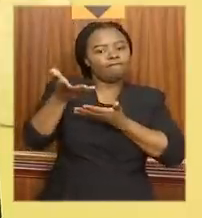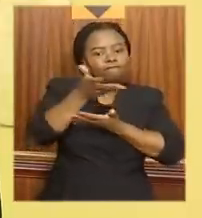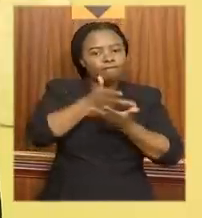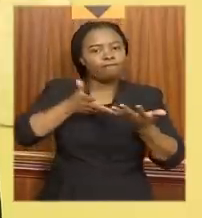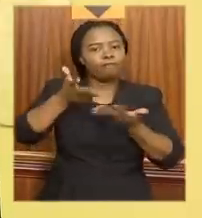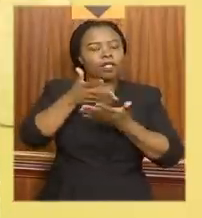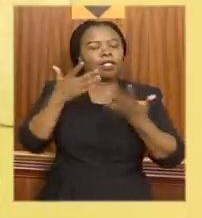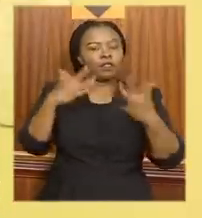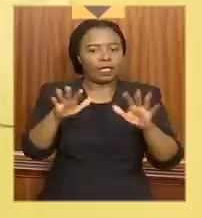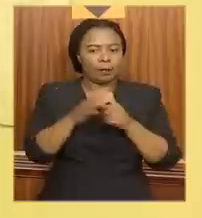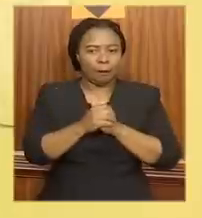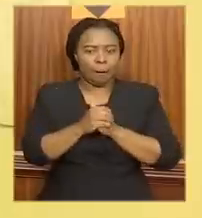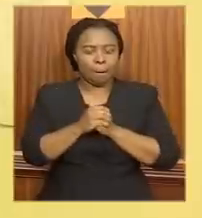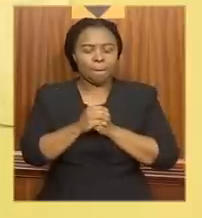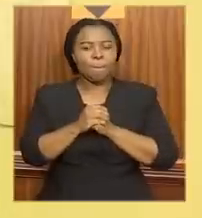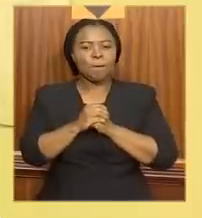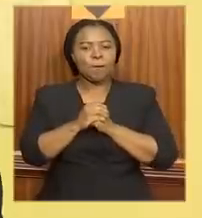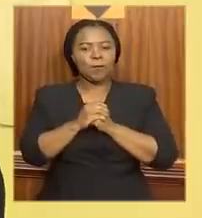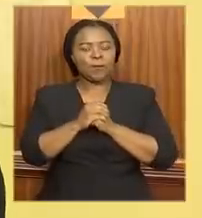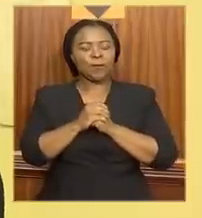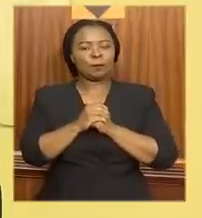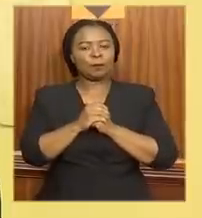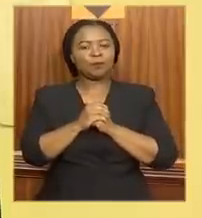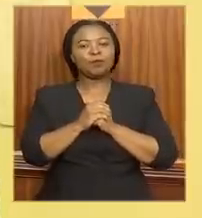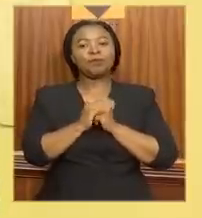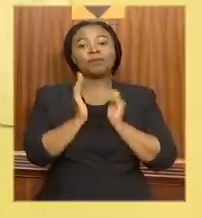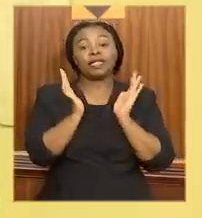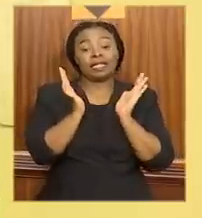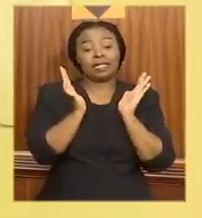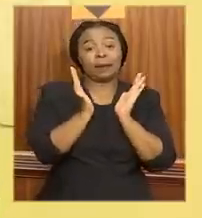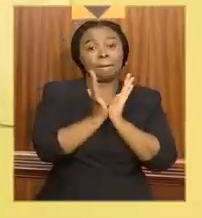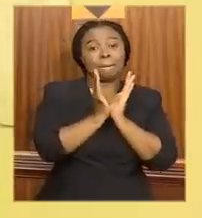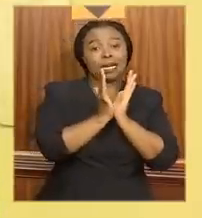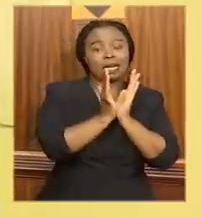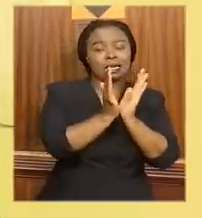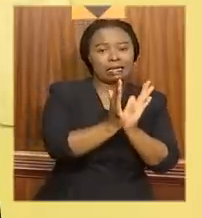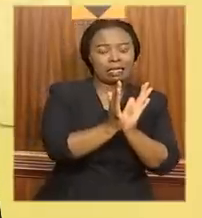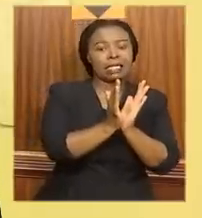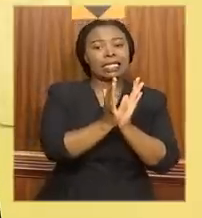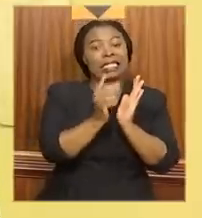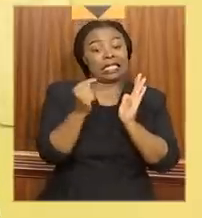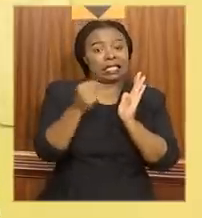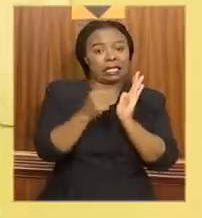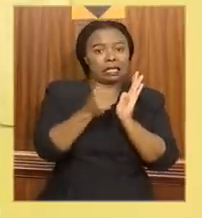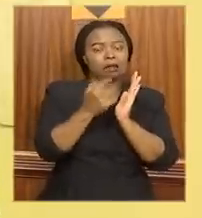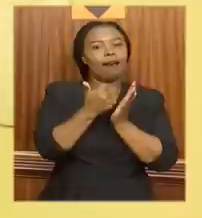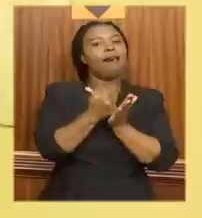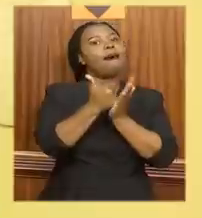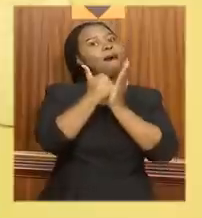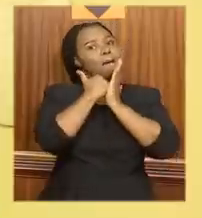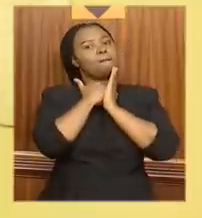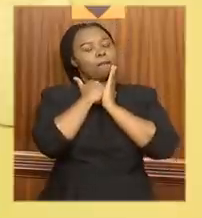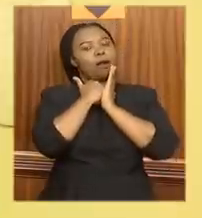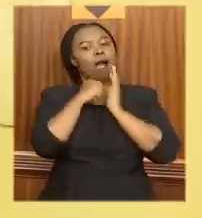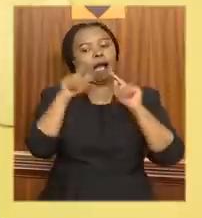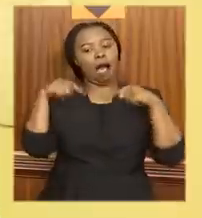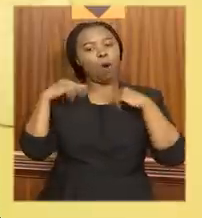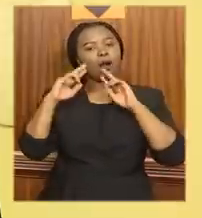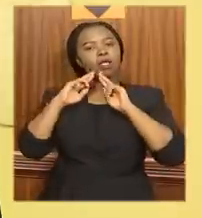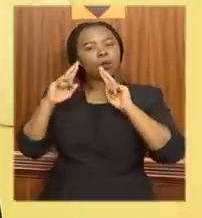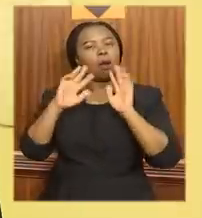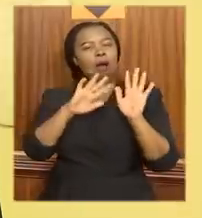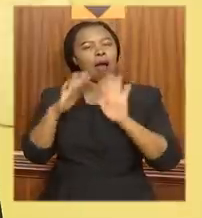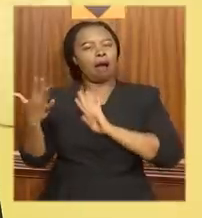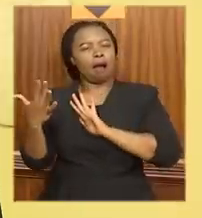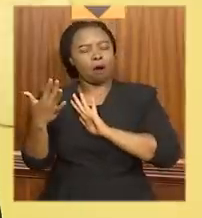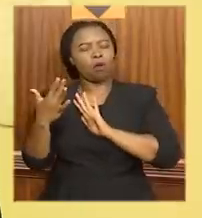These meetings have helped to shape our response and ensure all sections of